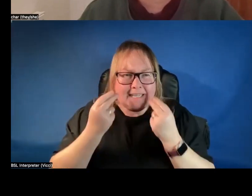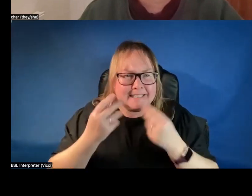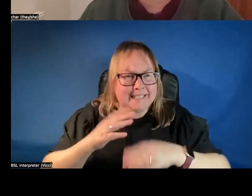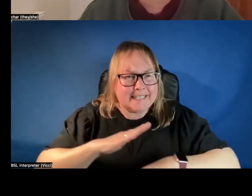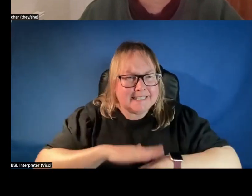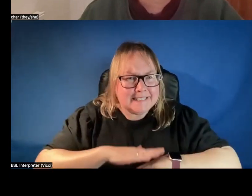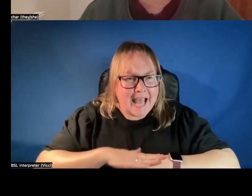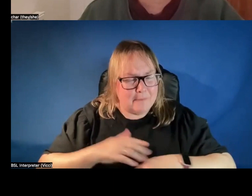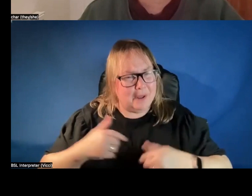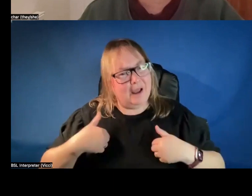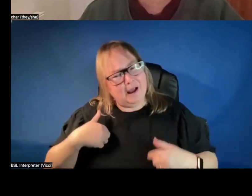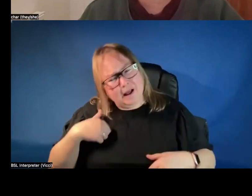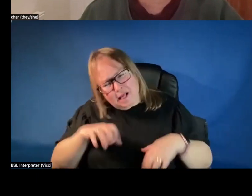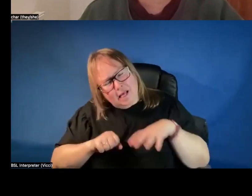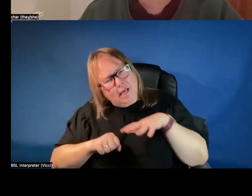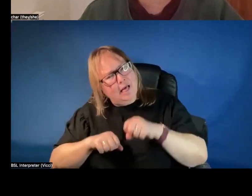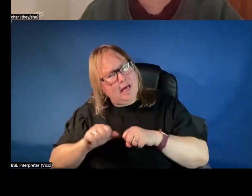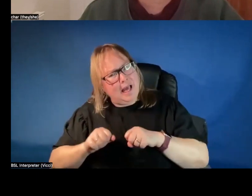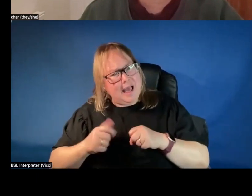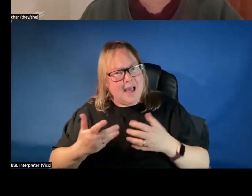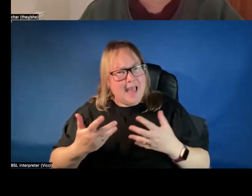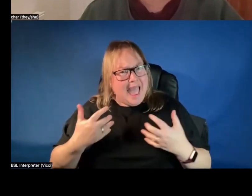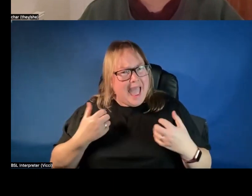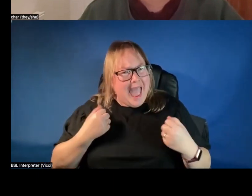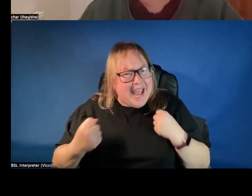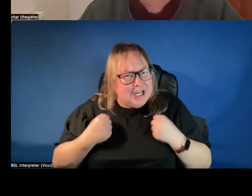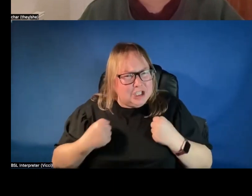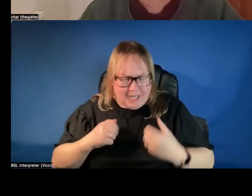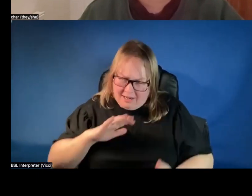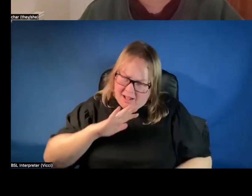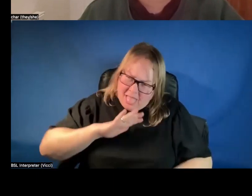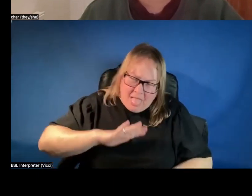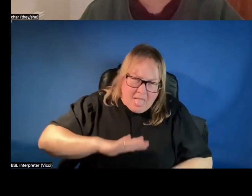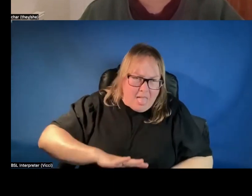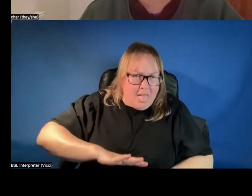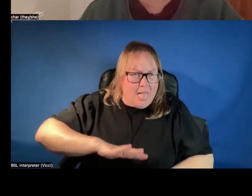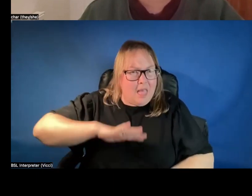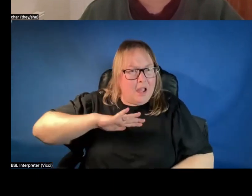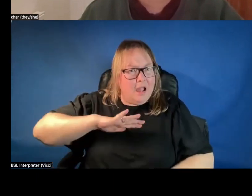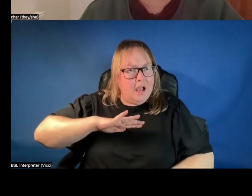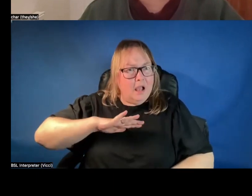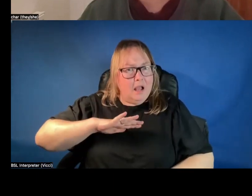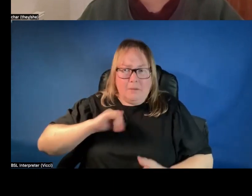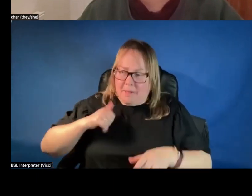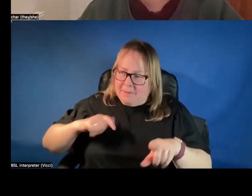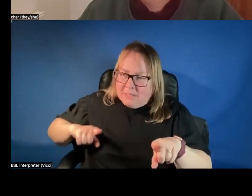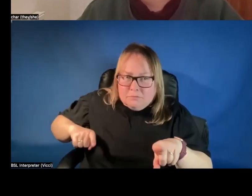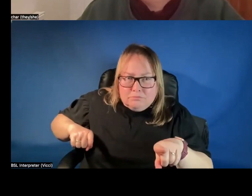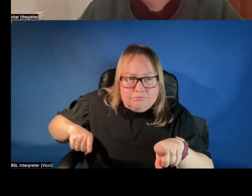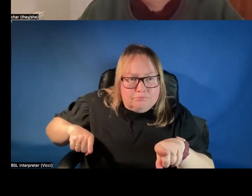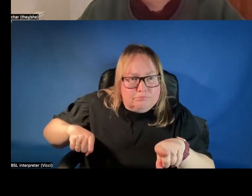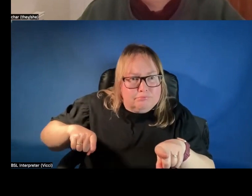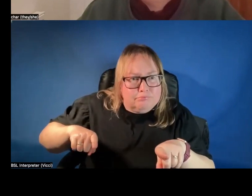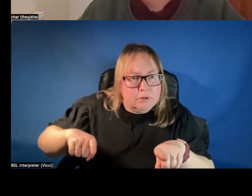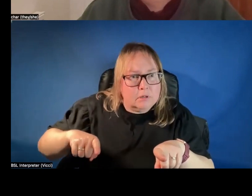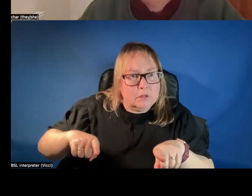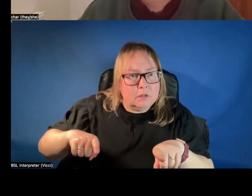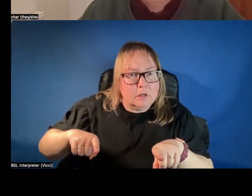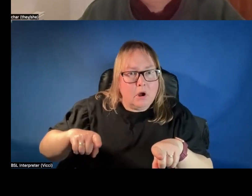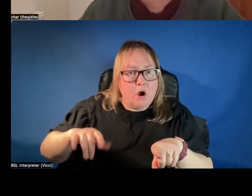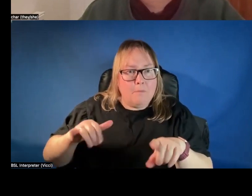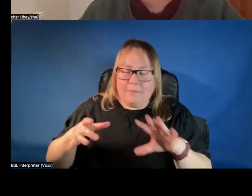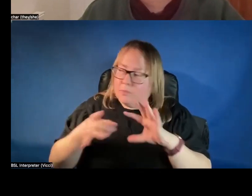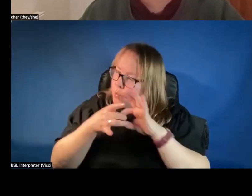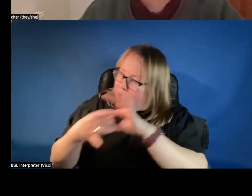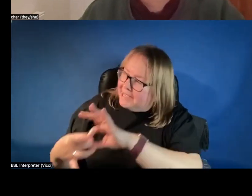the energy to work together. And that might mean that might take ages. It might mean that nothing might happen in that sense.